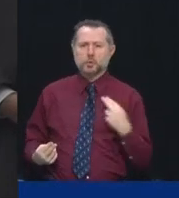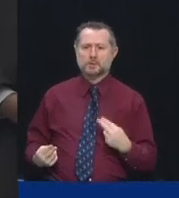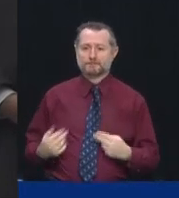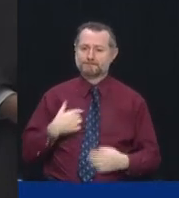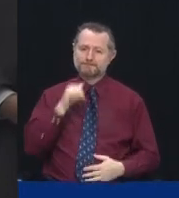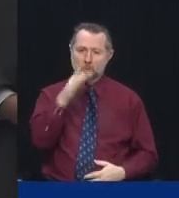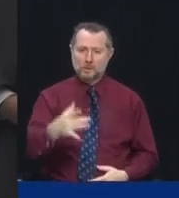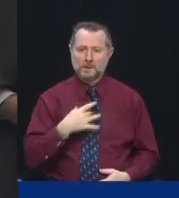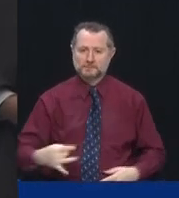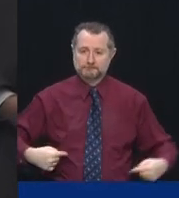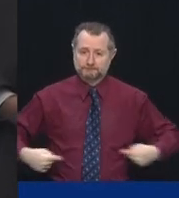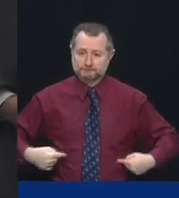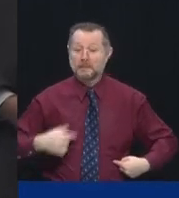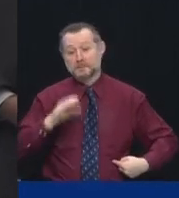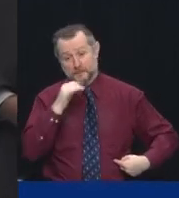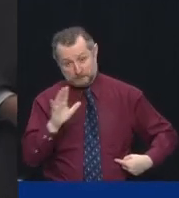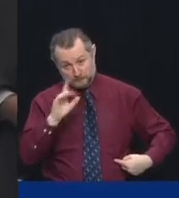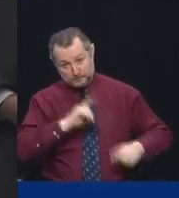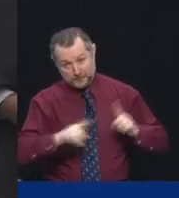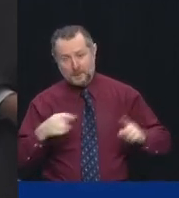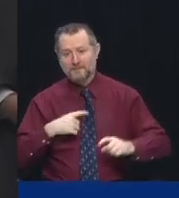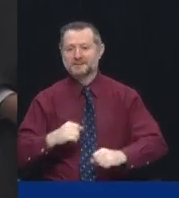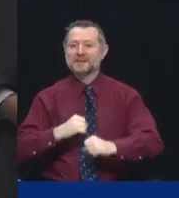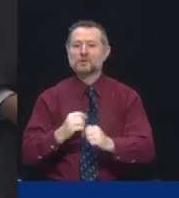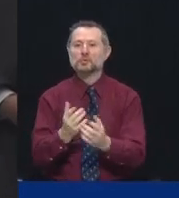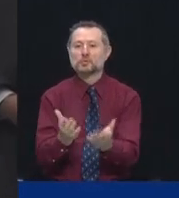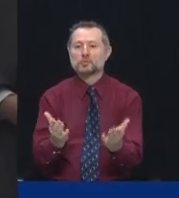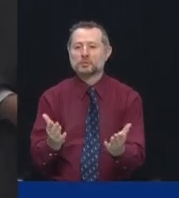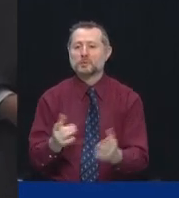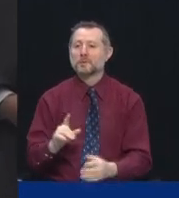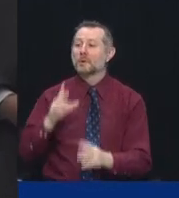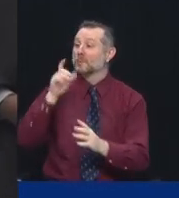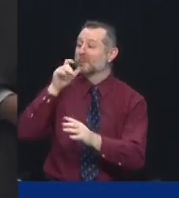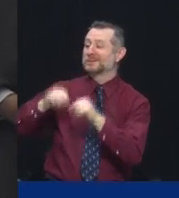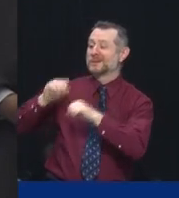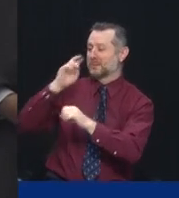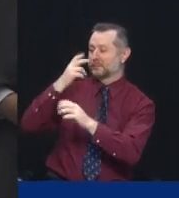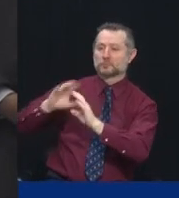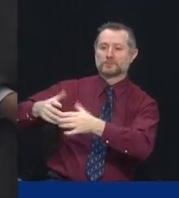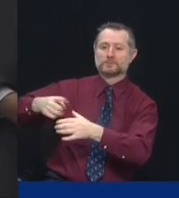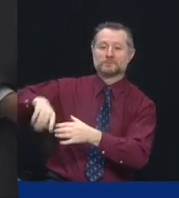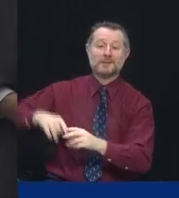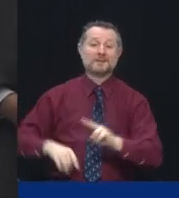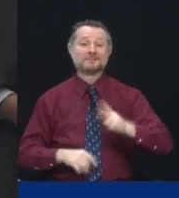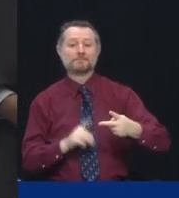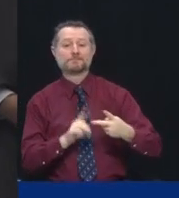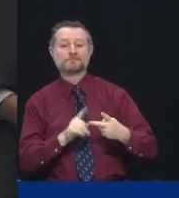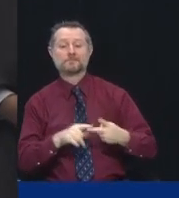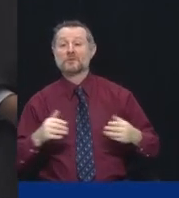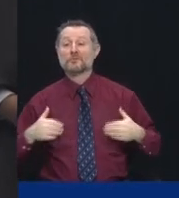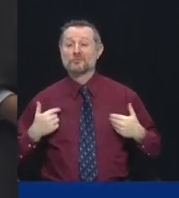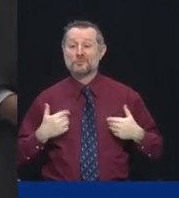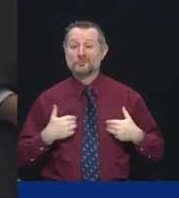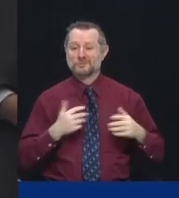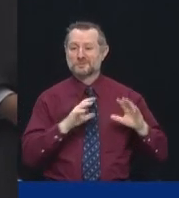it will keep you safe. That's the doubtful group. And then we have the youthful group, 16